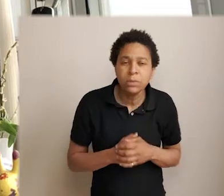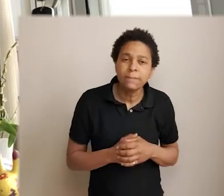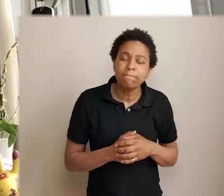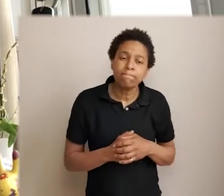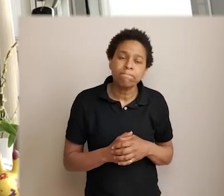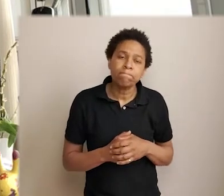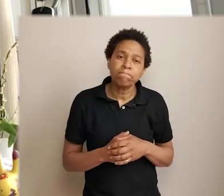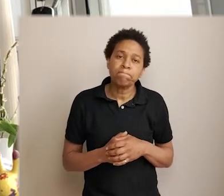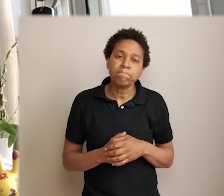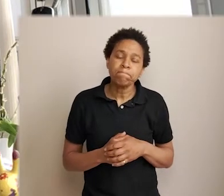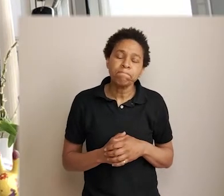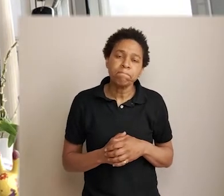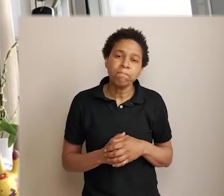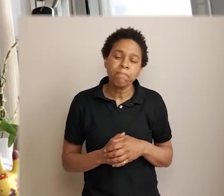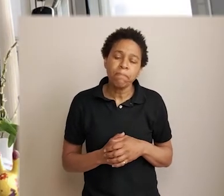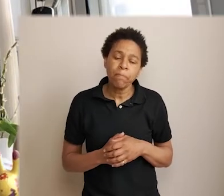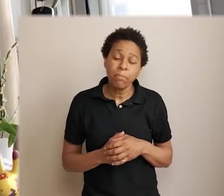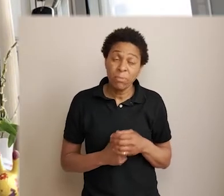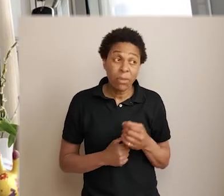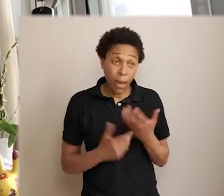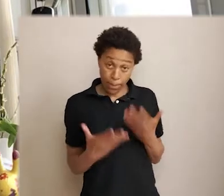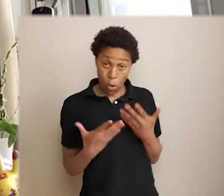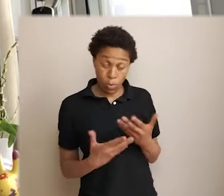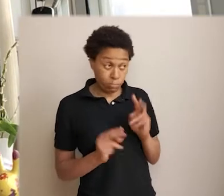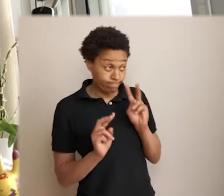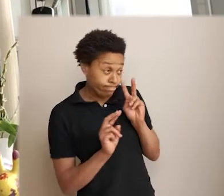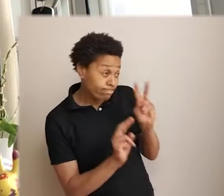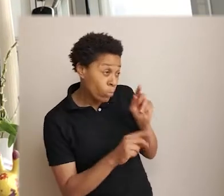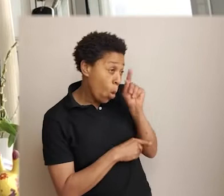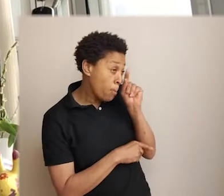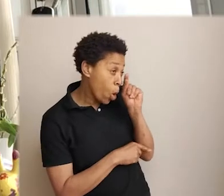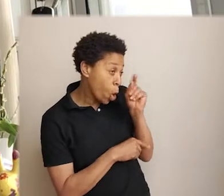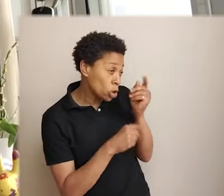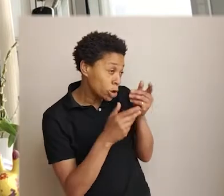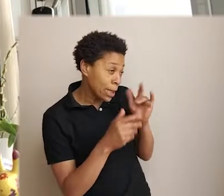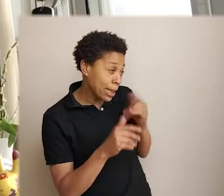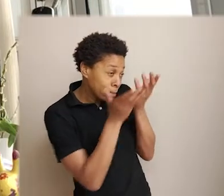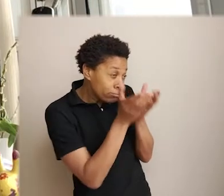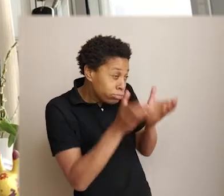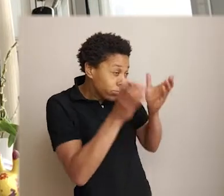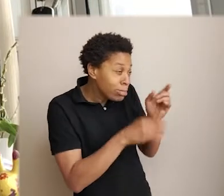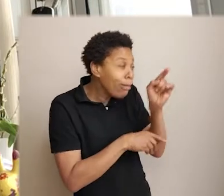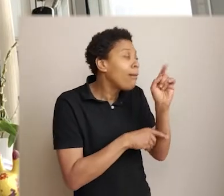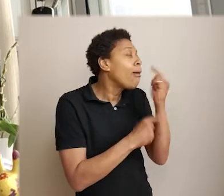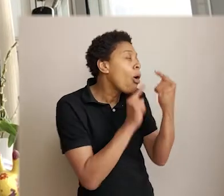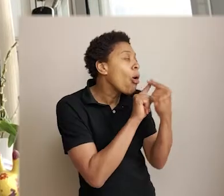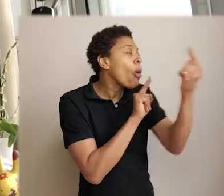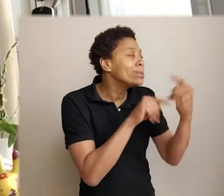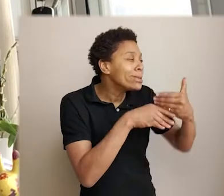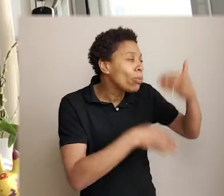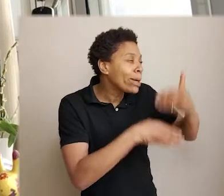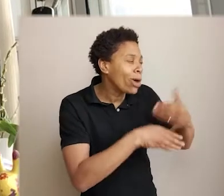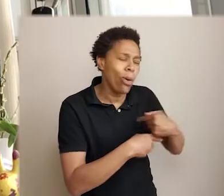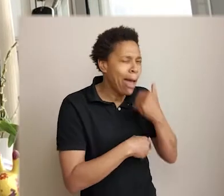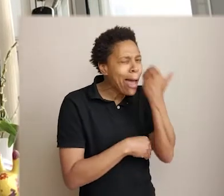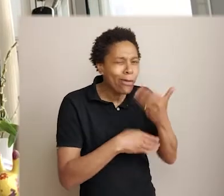I've got some birds at the moment which are building a nest in the tree opposite my window, which I watch every